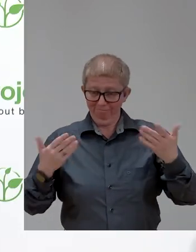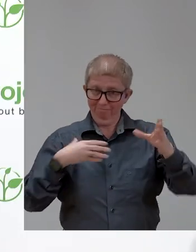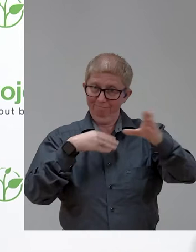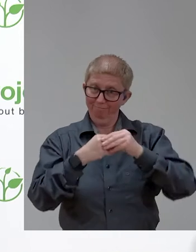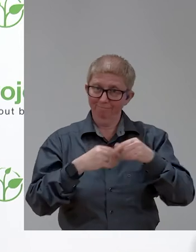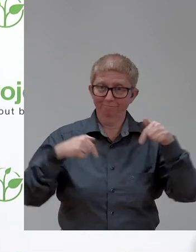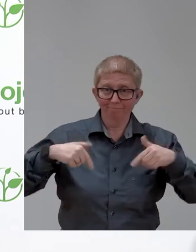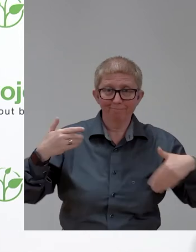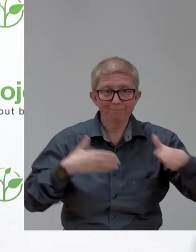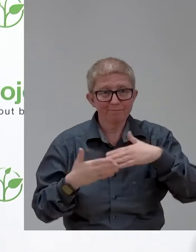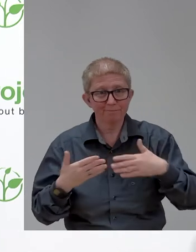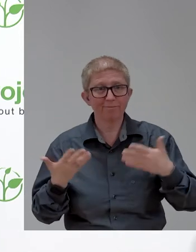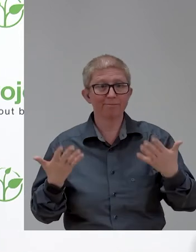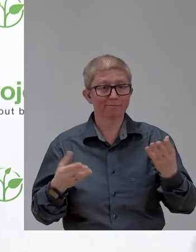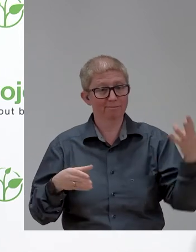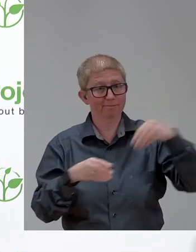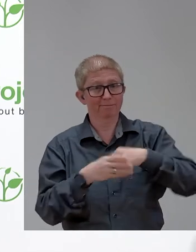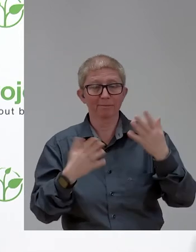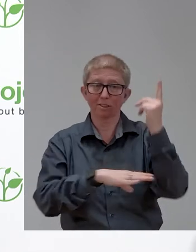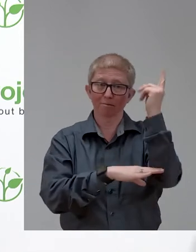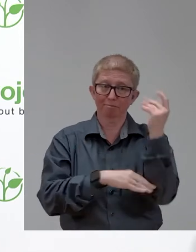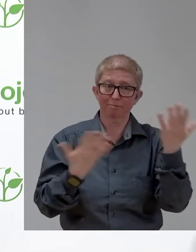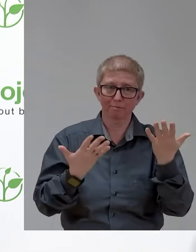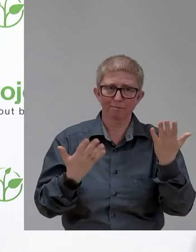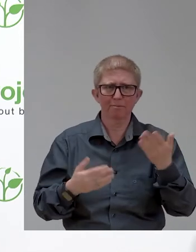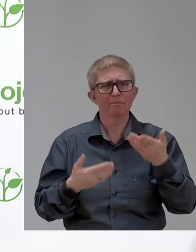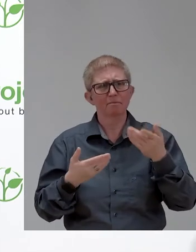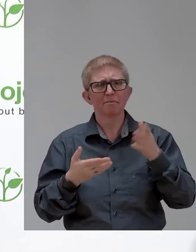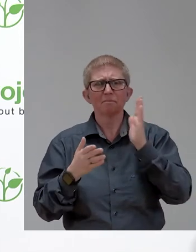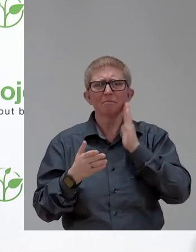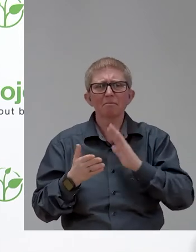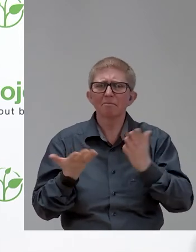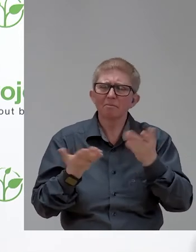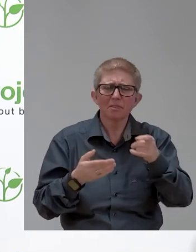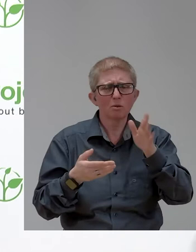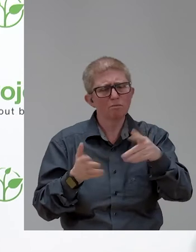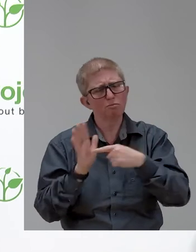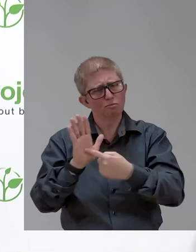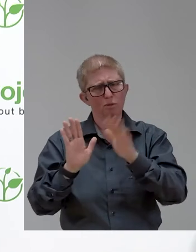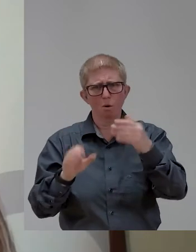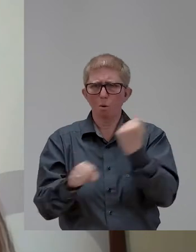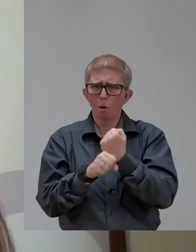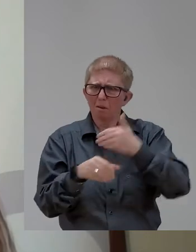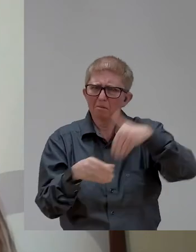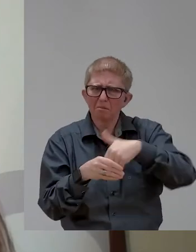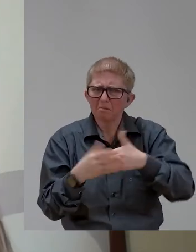us. Carola, let's start. Please describe a little bit what you do and what your goals are.